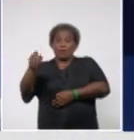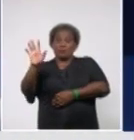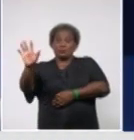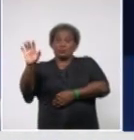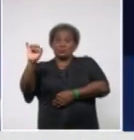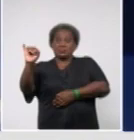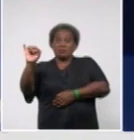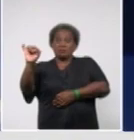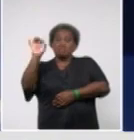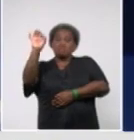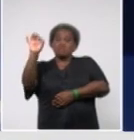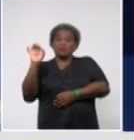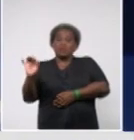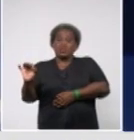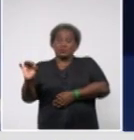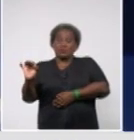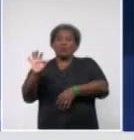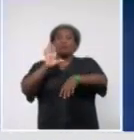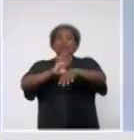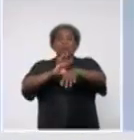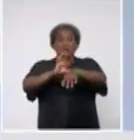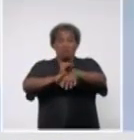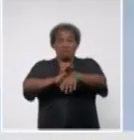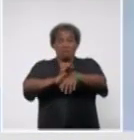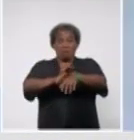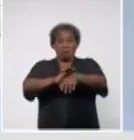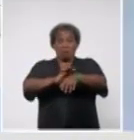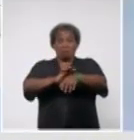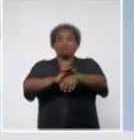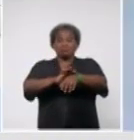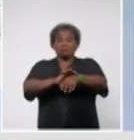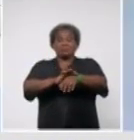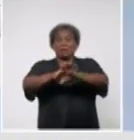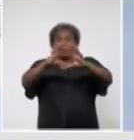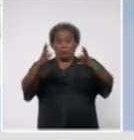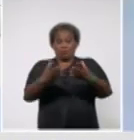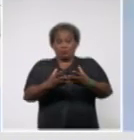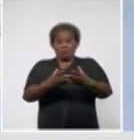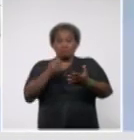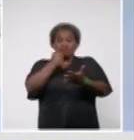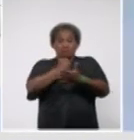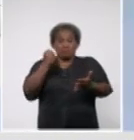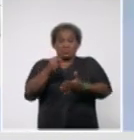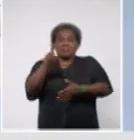52.56% of all cases worldwide, reported